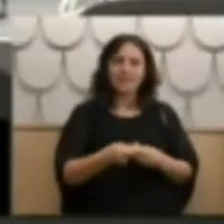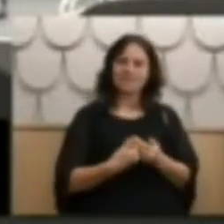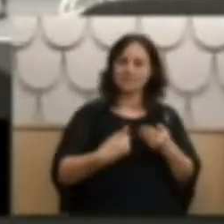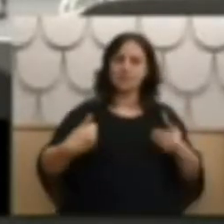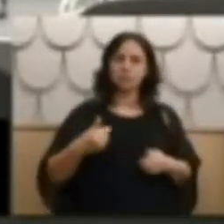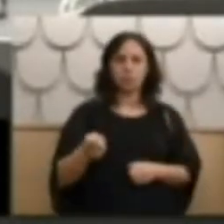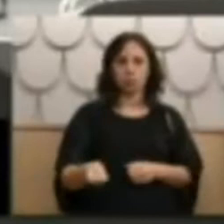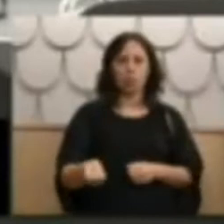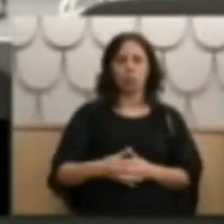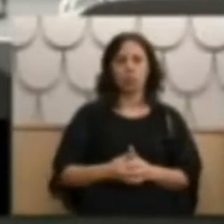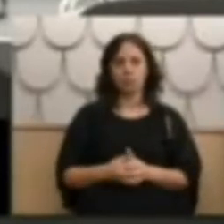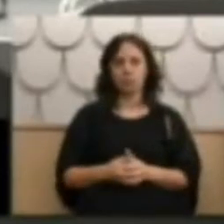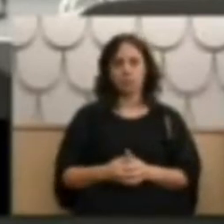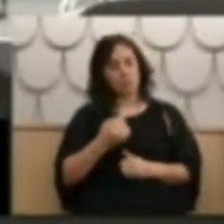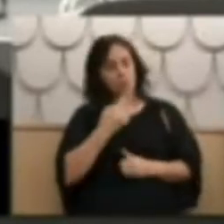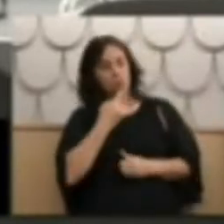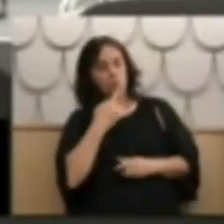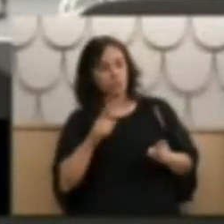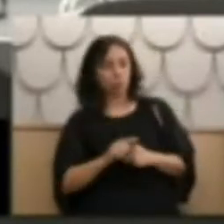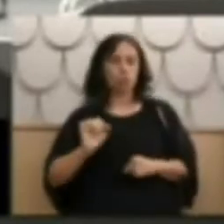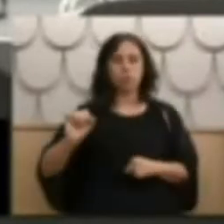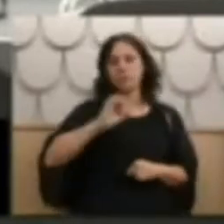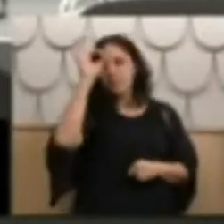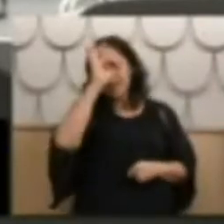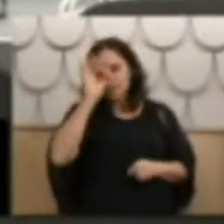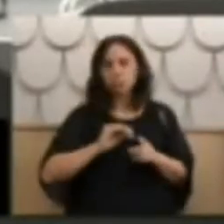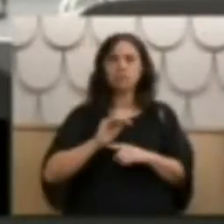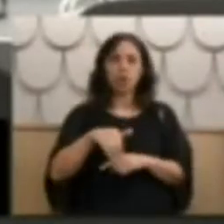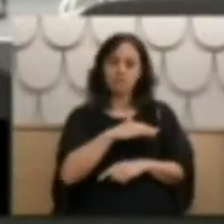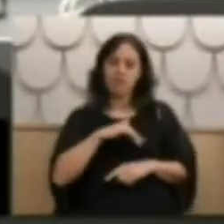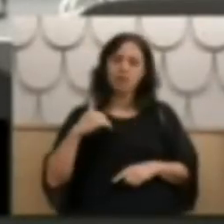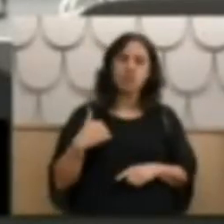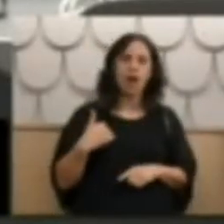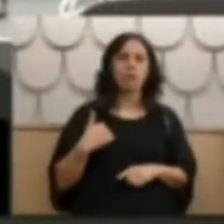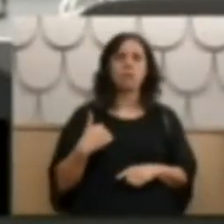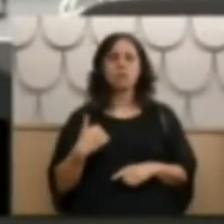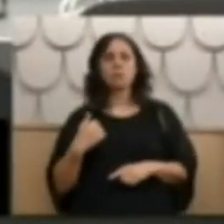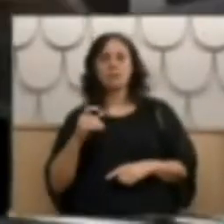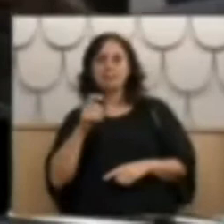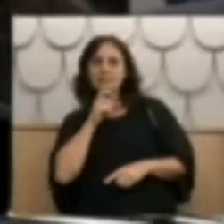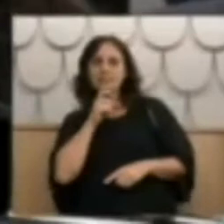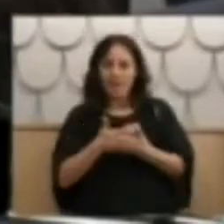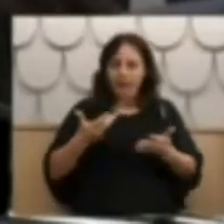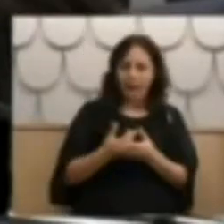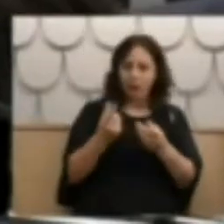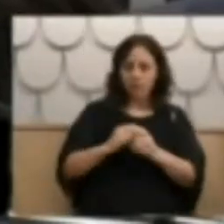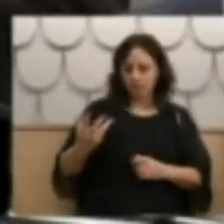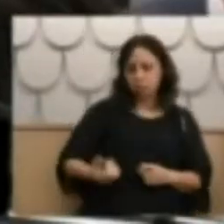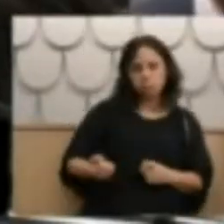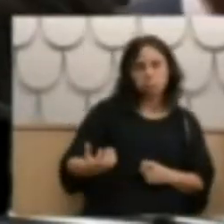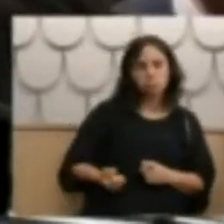court. The comments also show ignorance on the part of Crown civil servants as to how money is earned if one is not on a